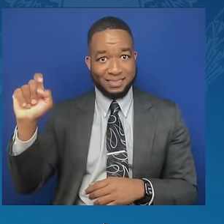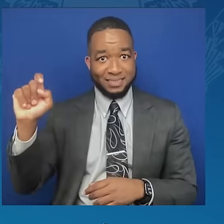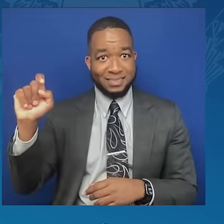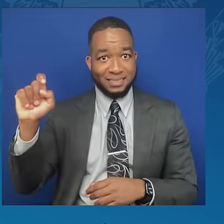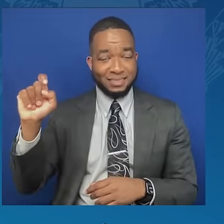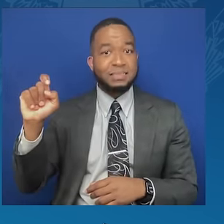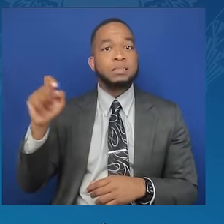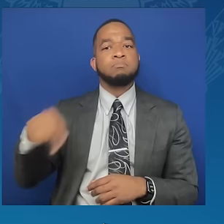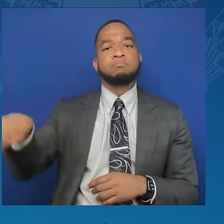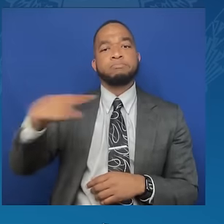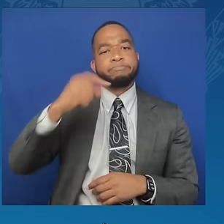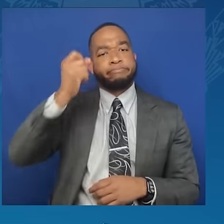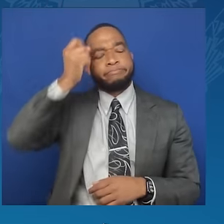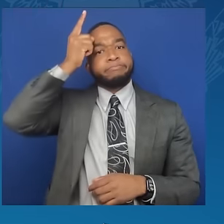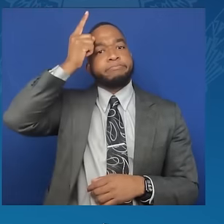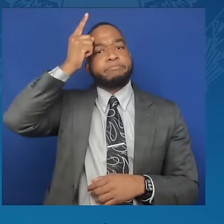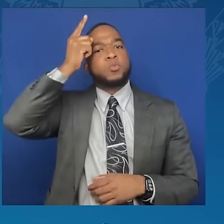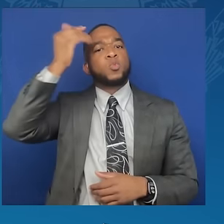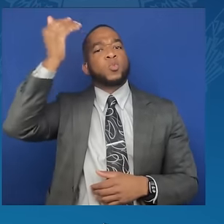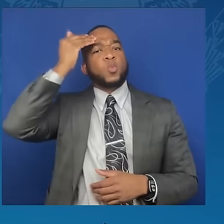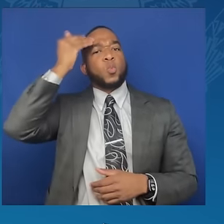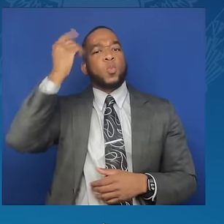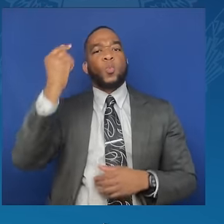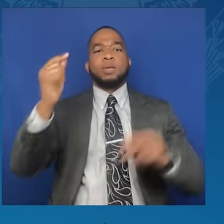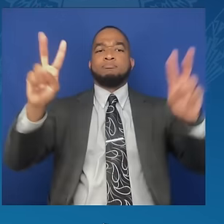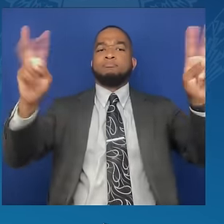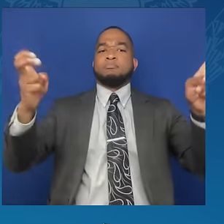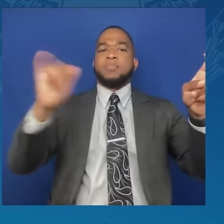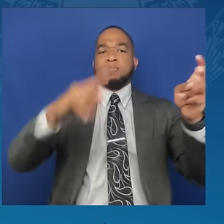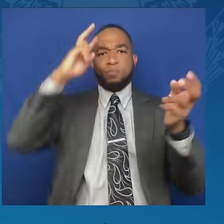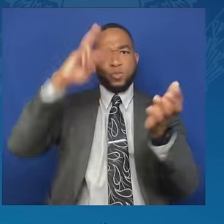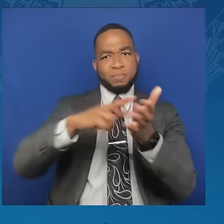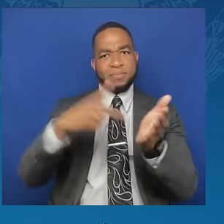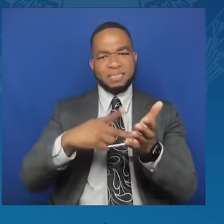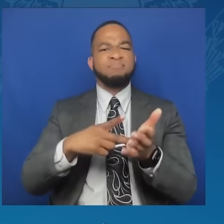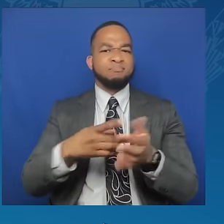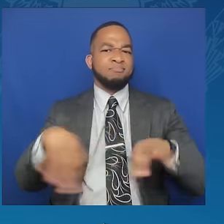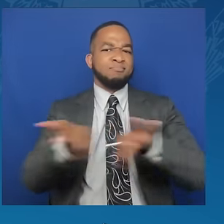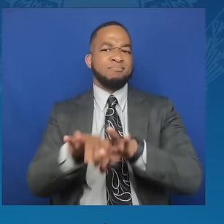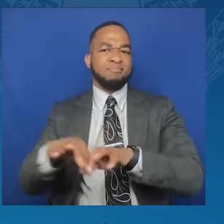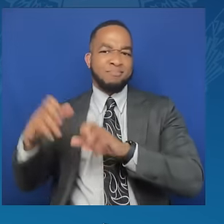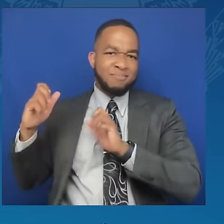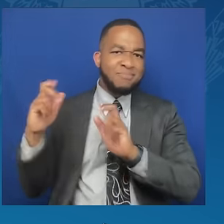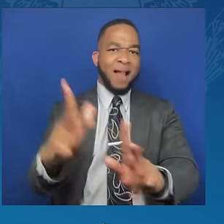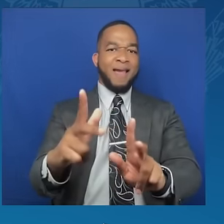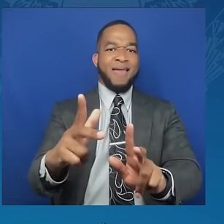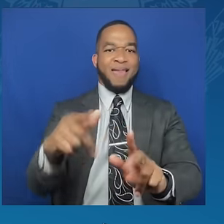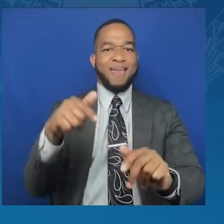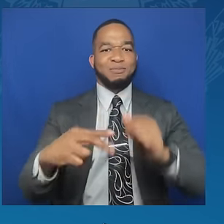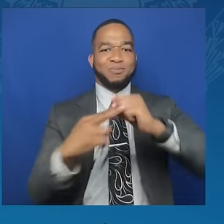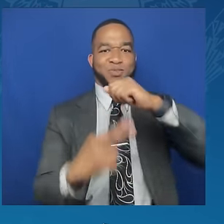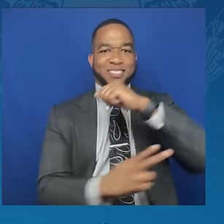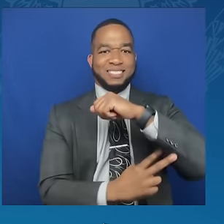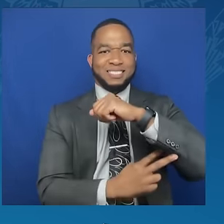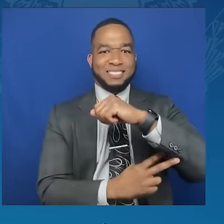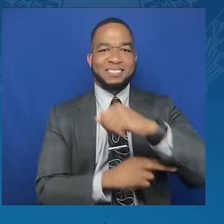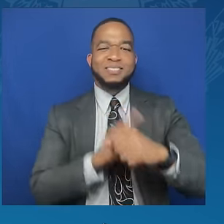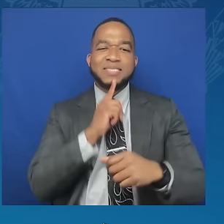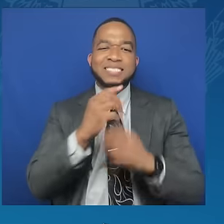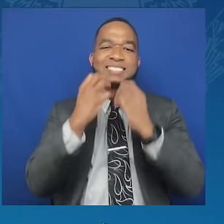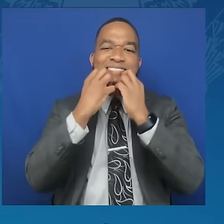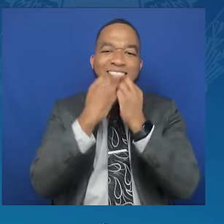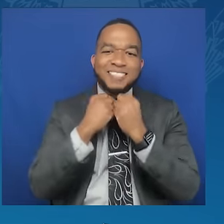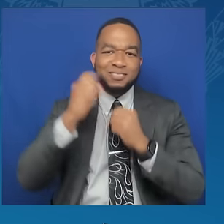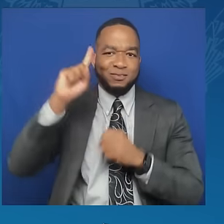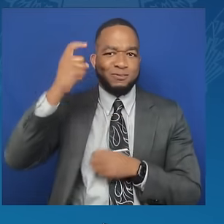democracy and the vote at stake. We have braved an insurrection, and we